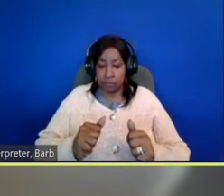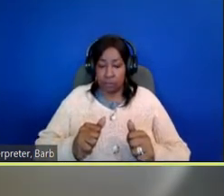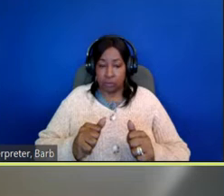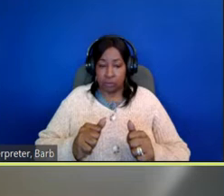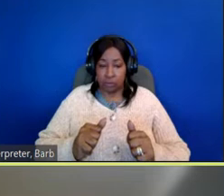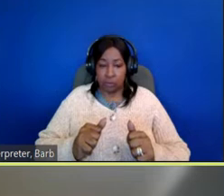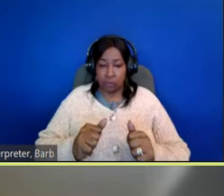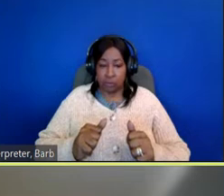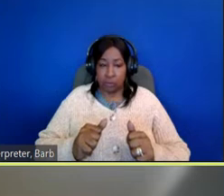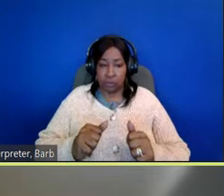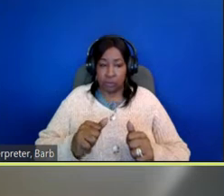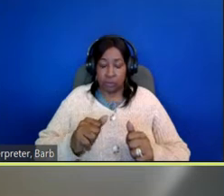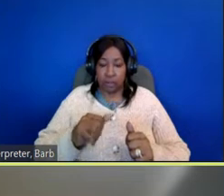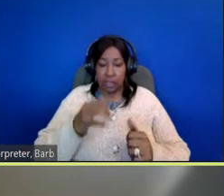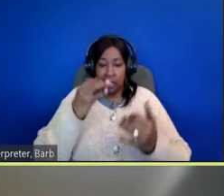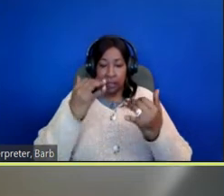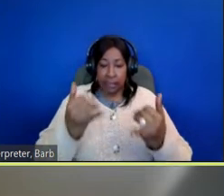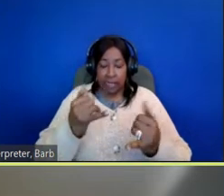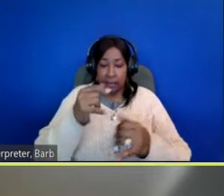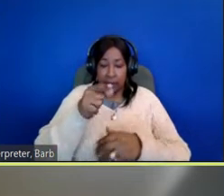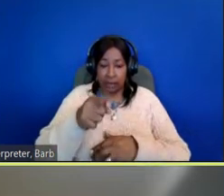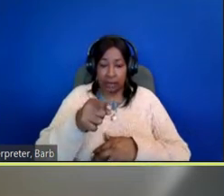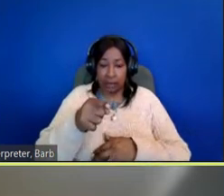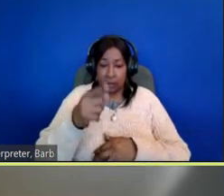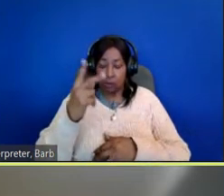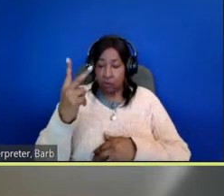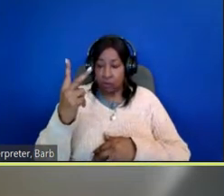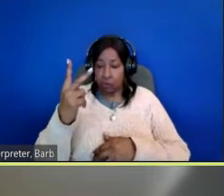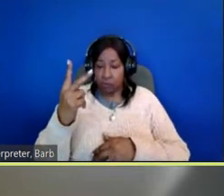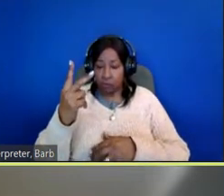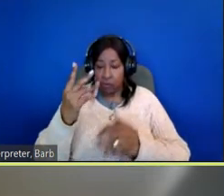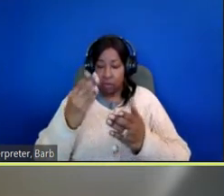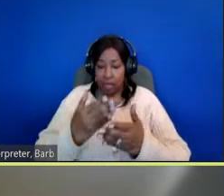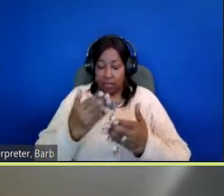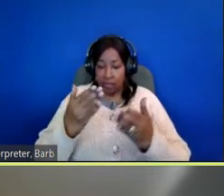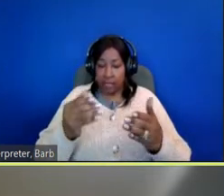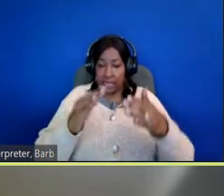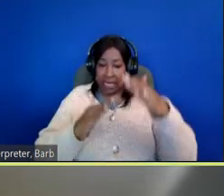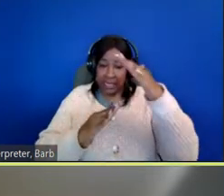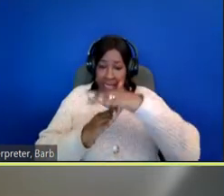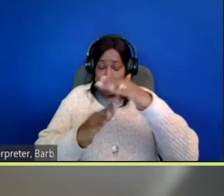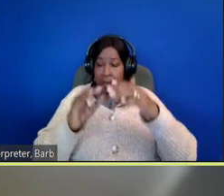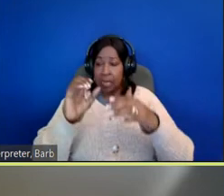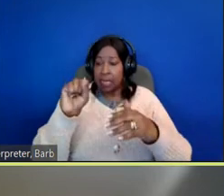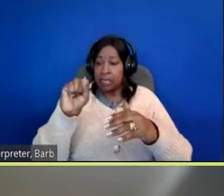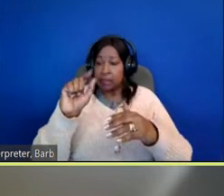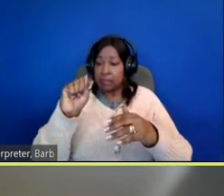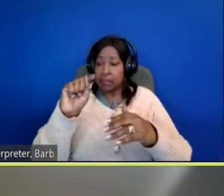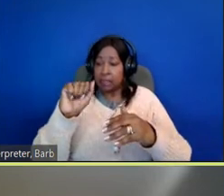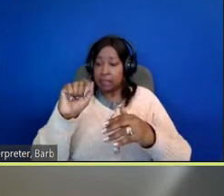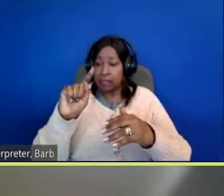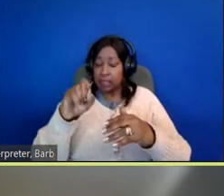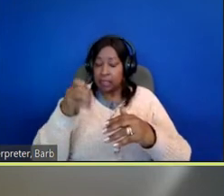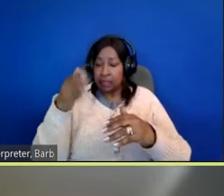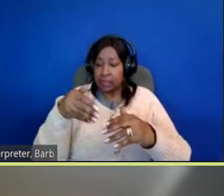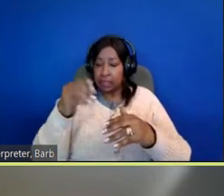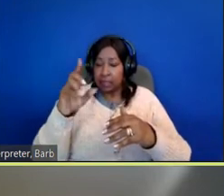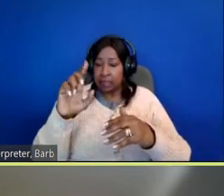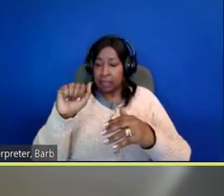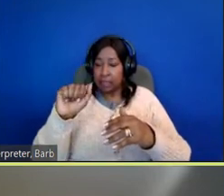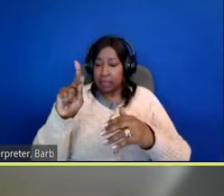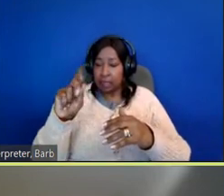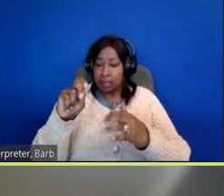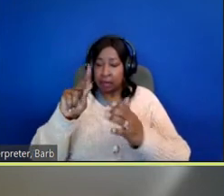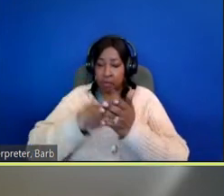Projects on the horizon are two renderings. The top one is the State and Lake project, which will be, we're doing some